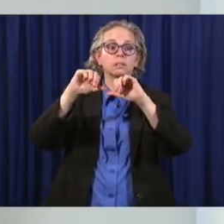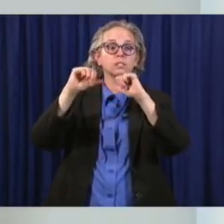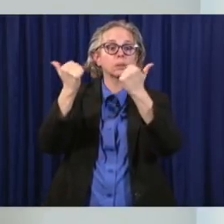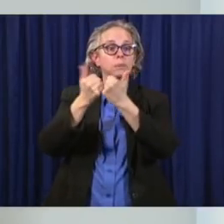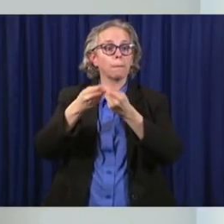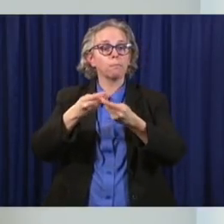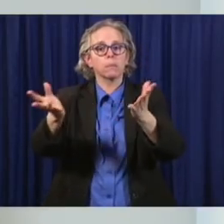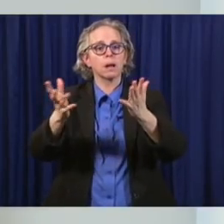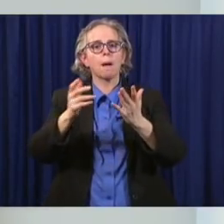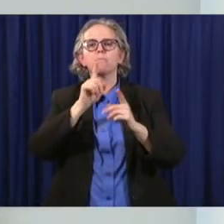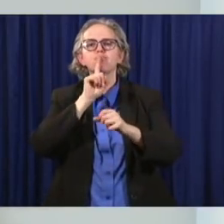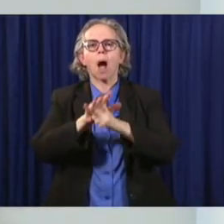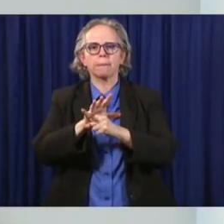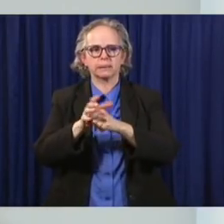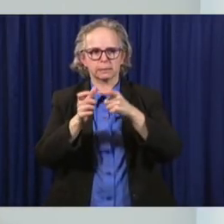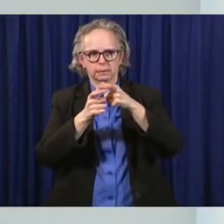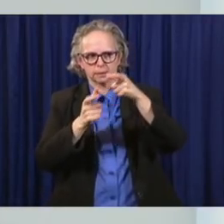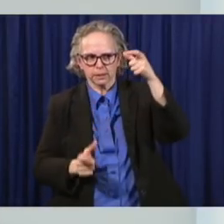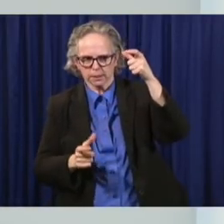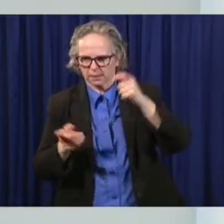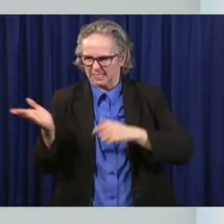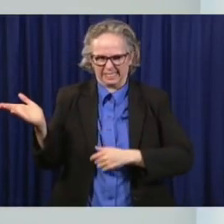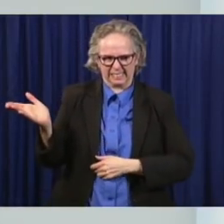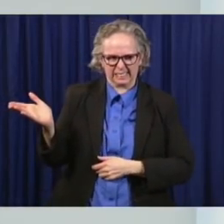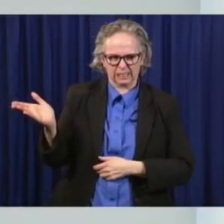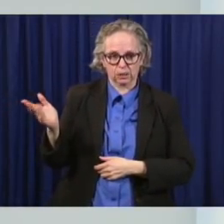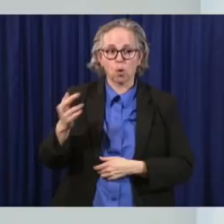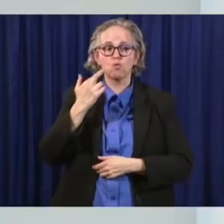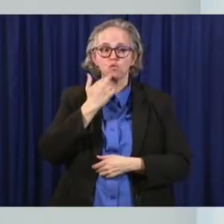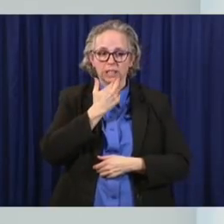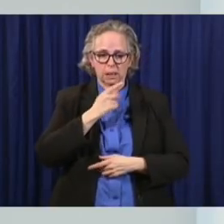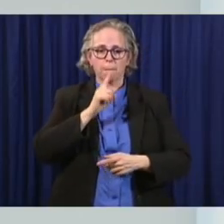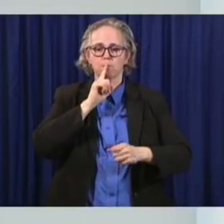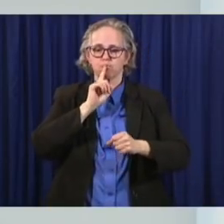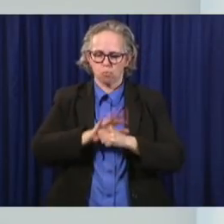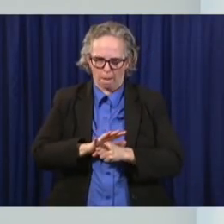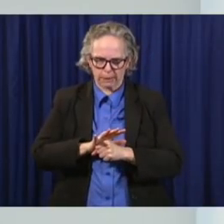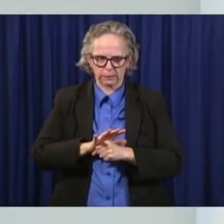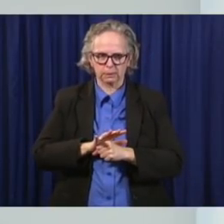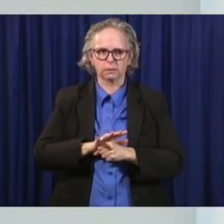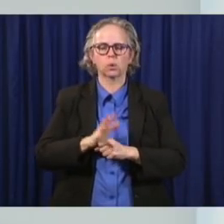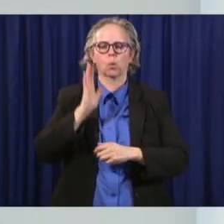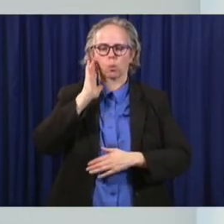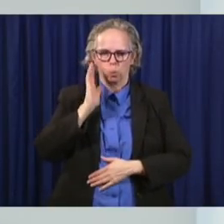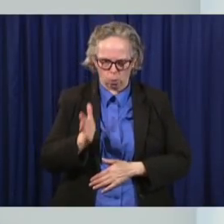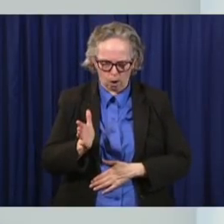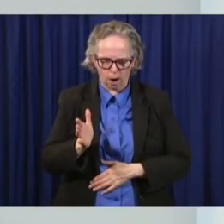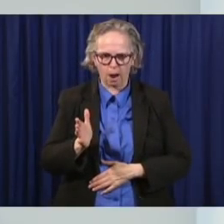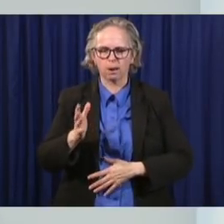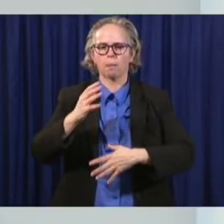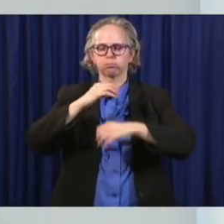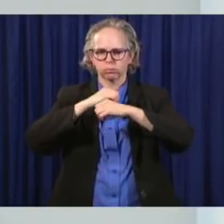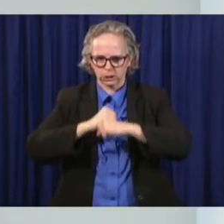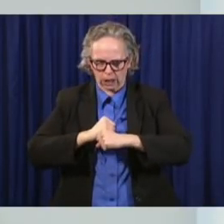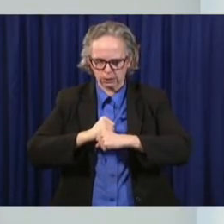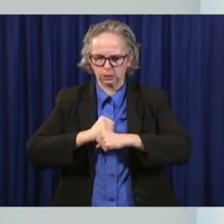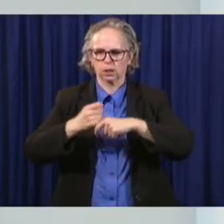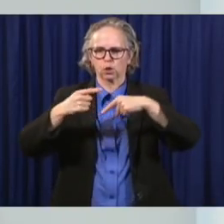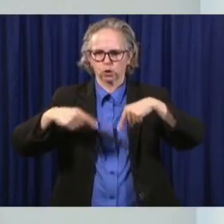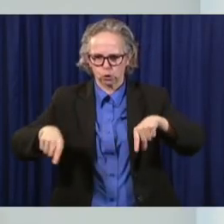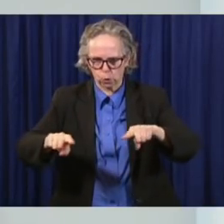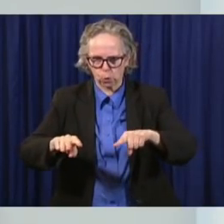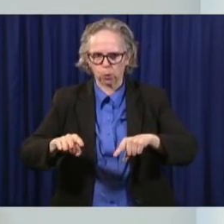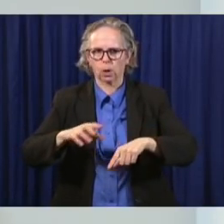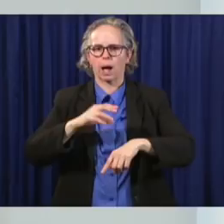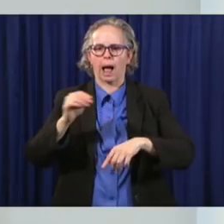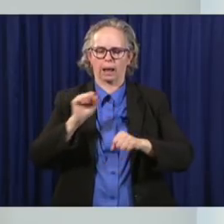is the restaurant promise, that they're going to make sure that they're protecting you and their employees, the customers and the people who